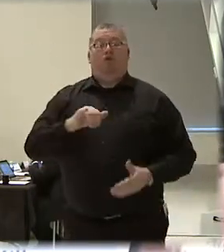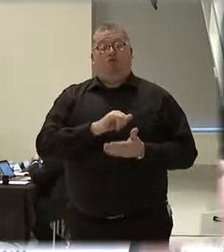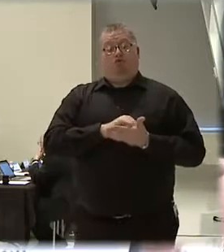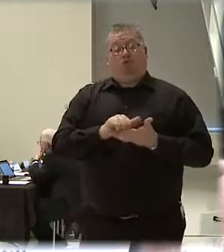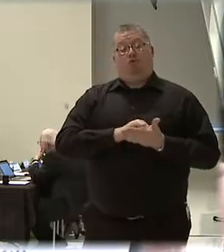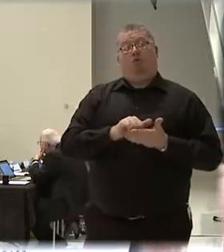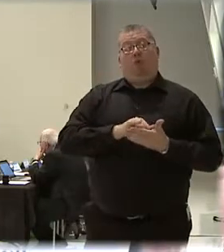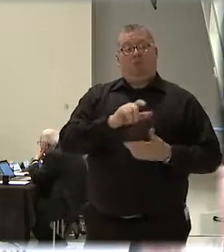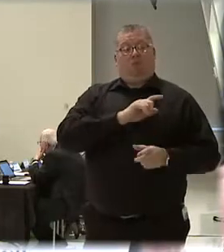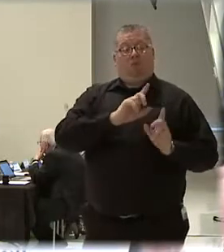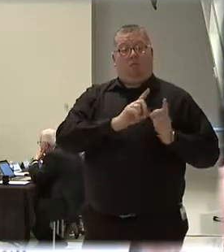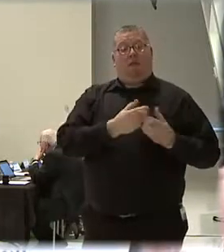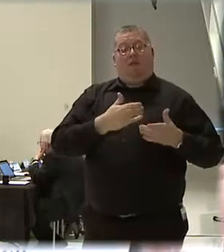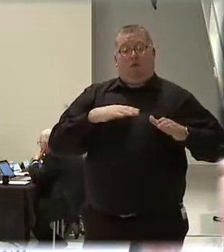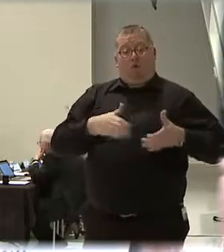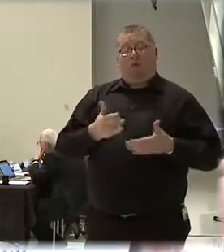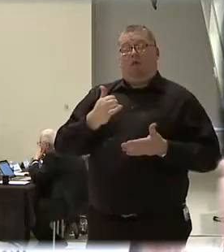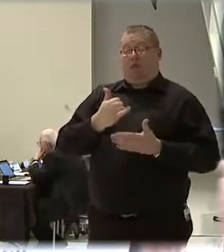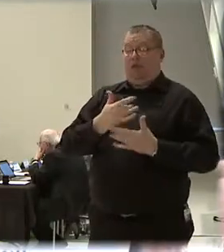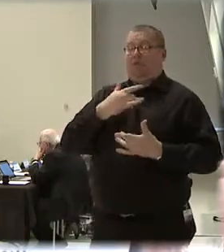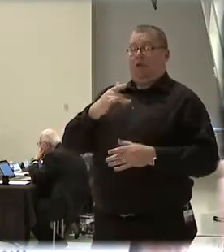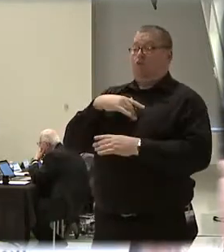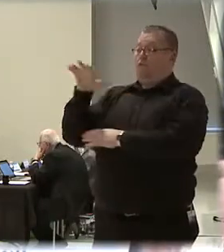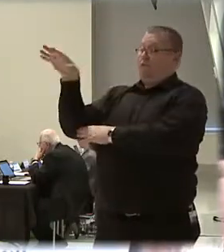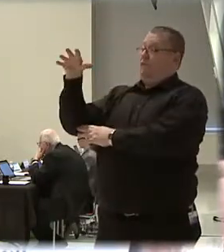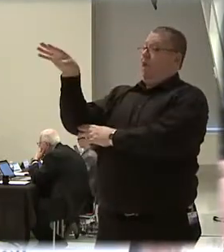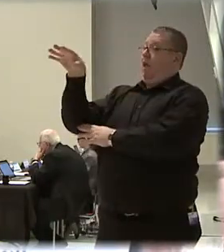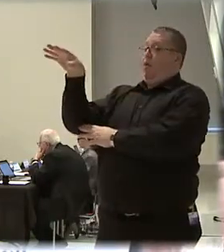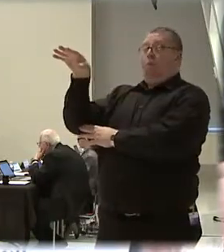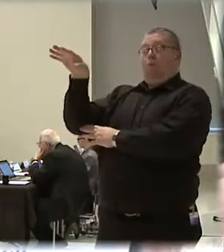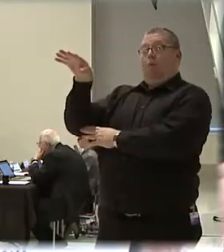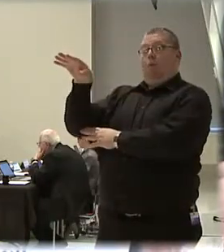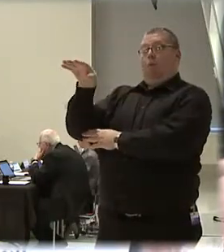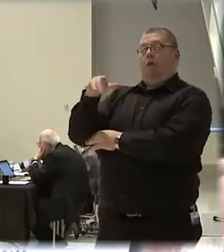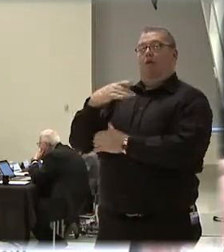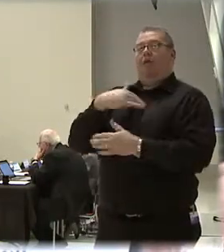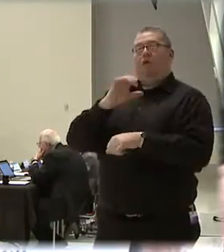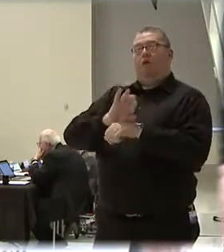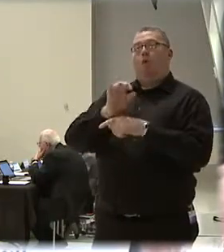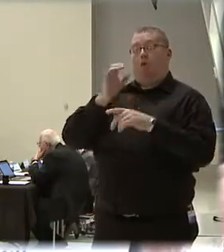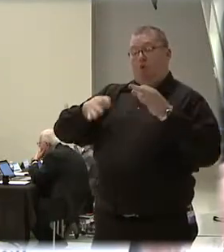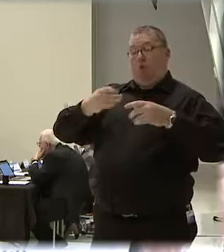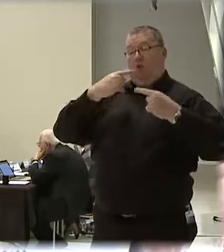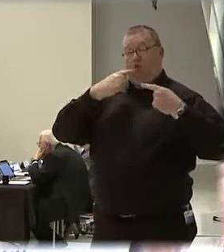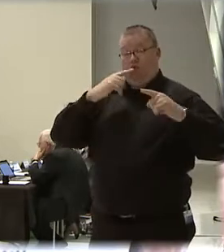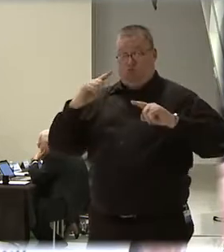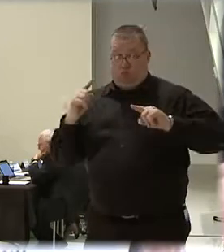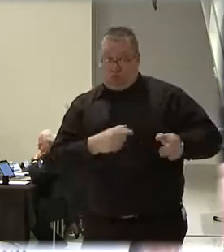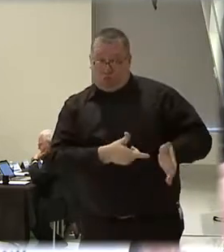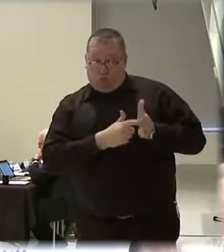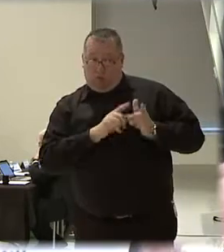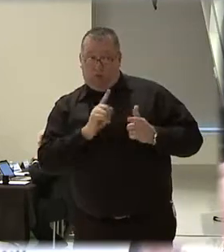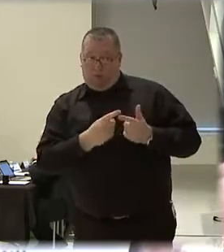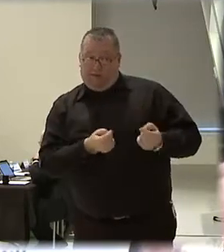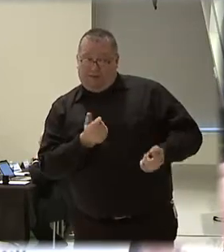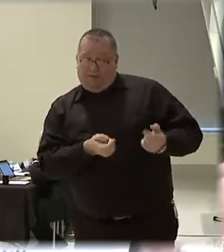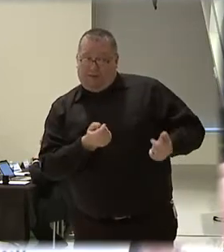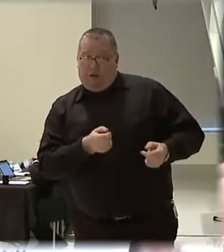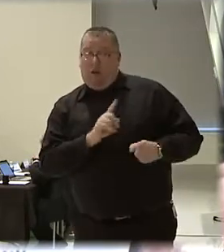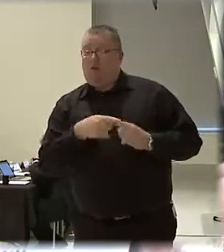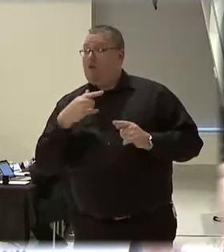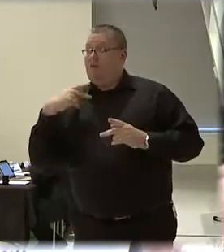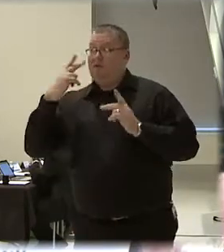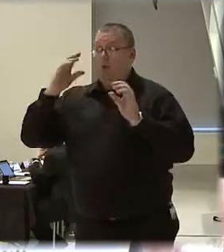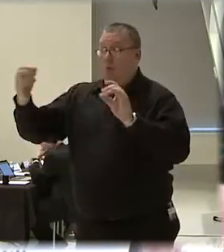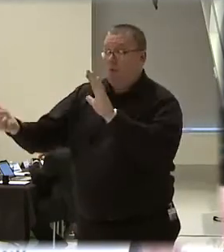unit that videotapes peaceful protesters. They are under court decree to delete videos where there's no evidence of anyone breaking